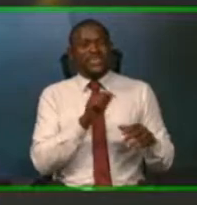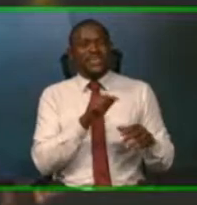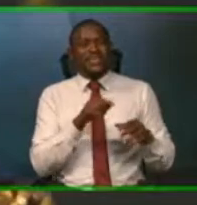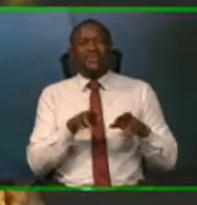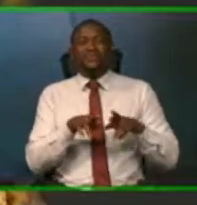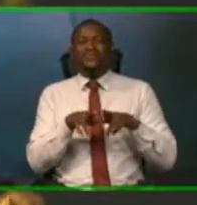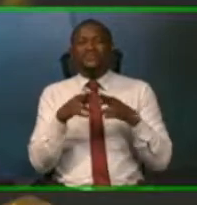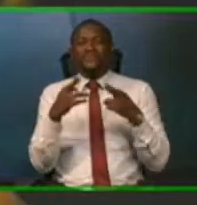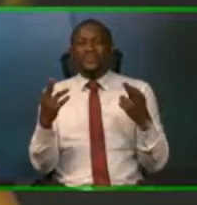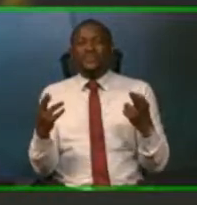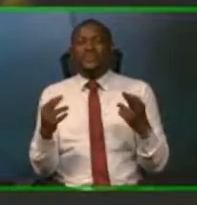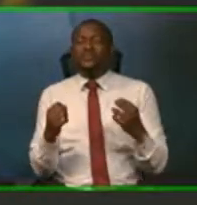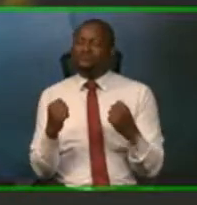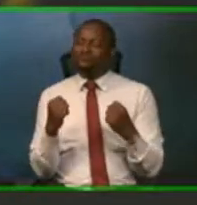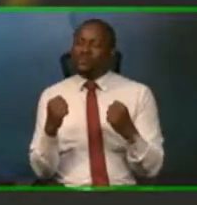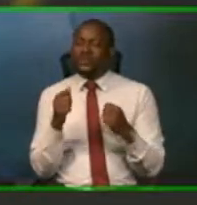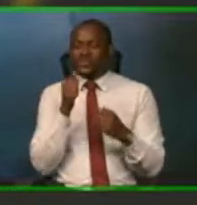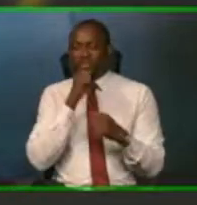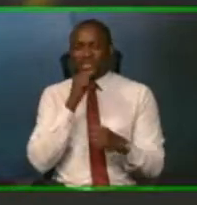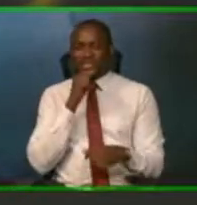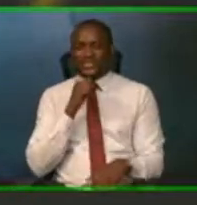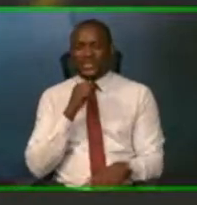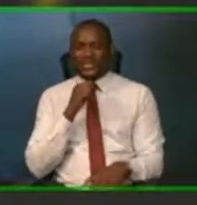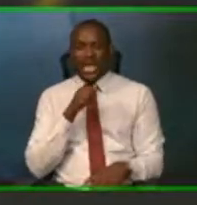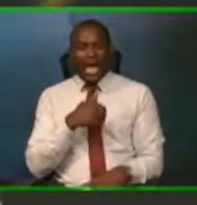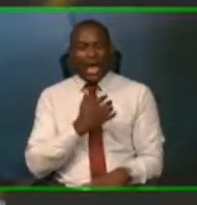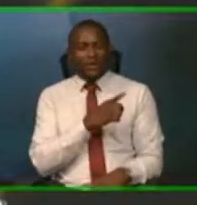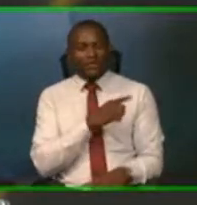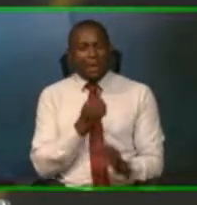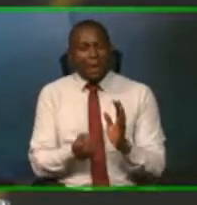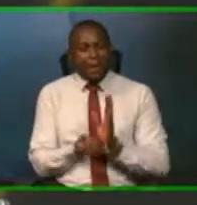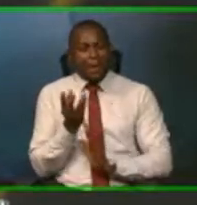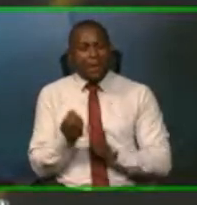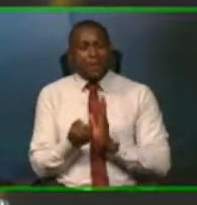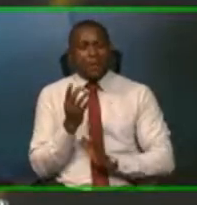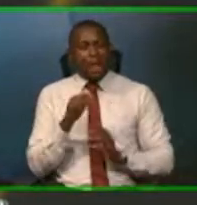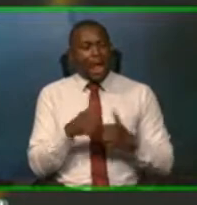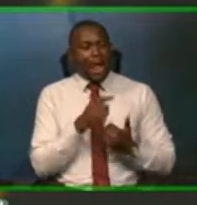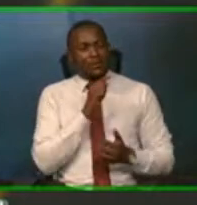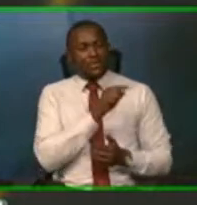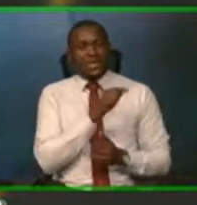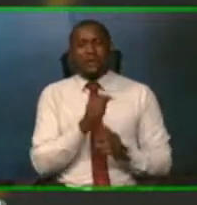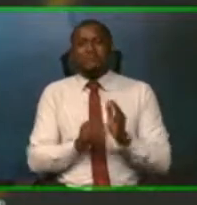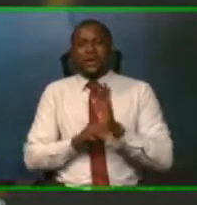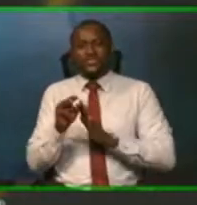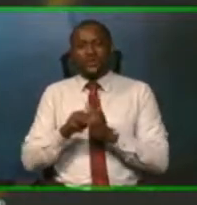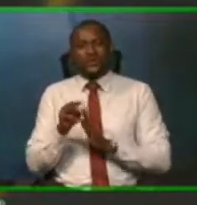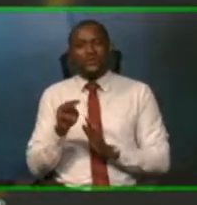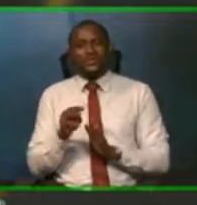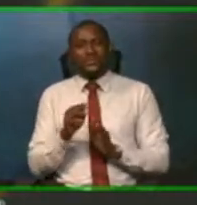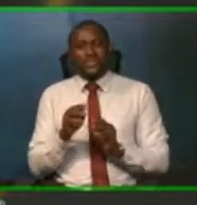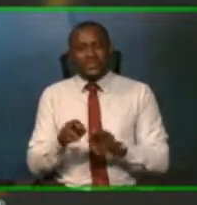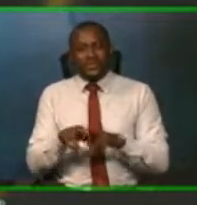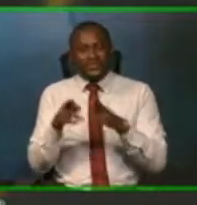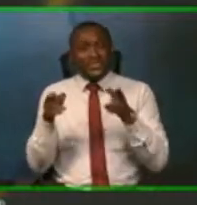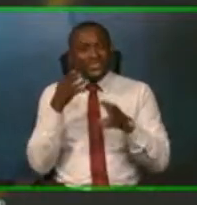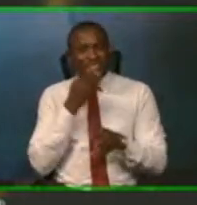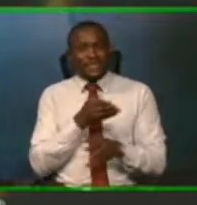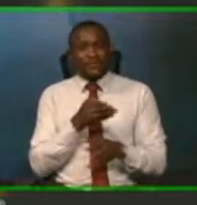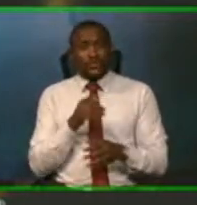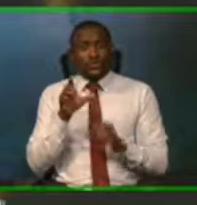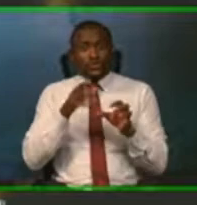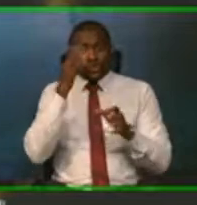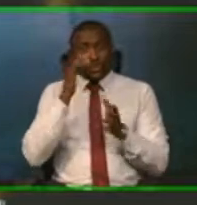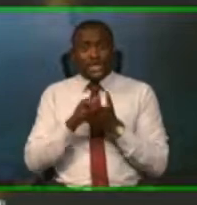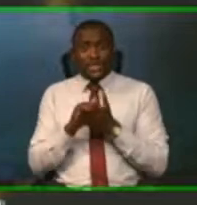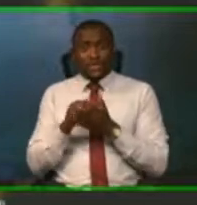powerful secret that was behind their level of growth and maturity. Did you know that all through their time